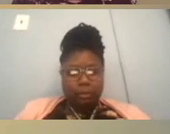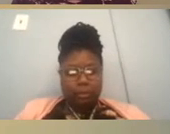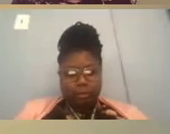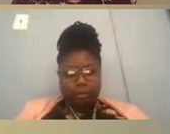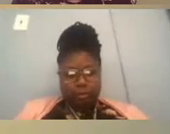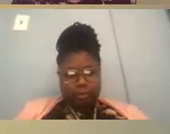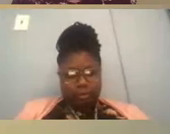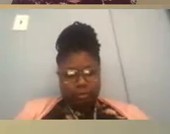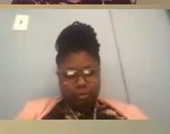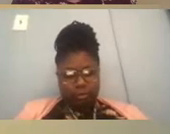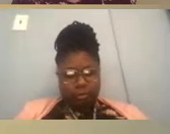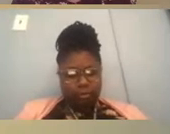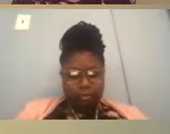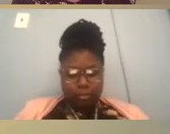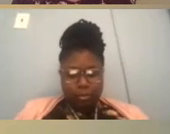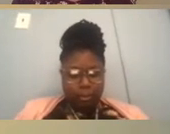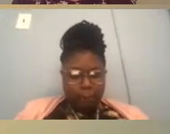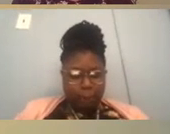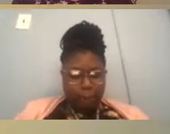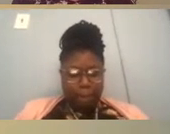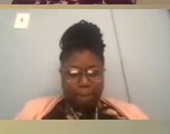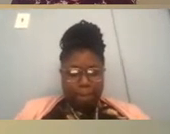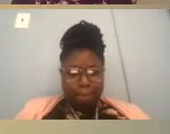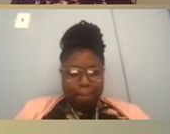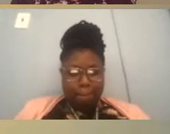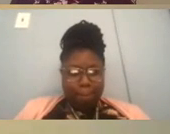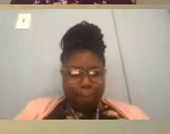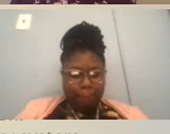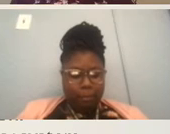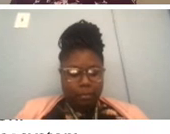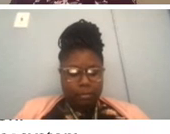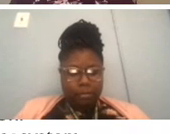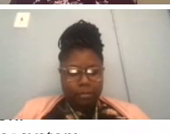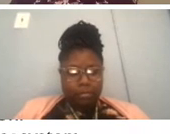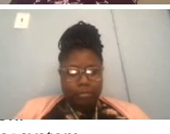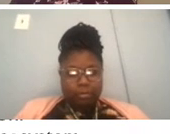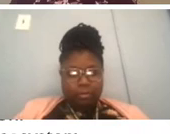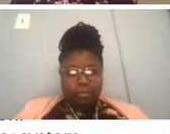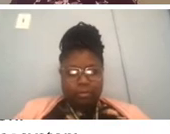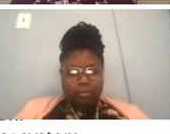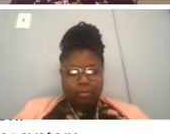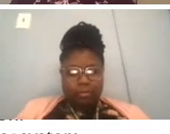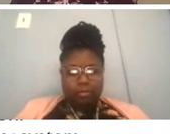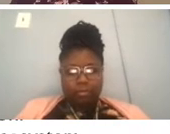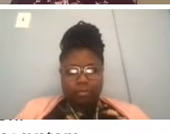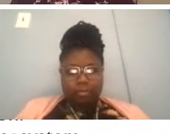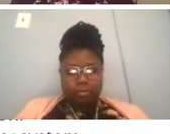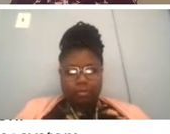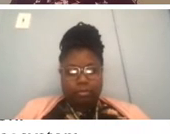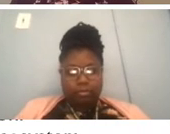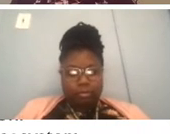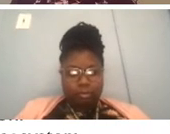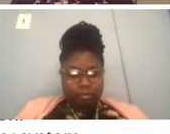monarch butterflies, and our presentation is entitled Be Like a Butterfly. To begin, our presentation will provide a